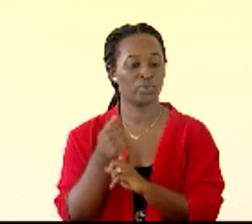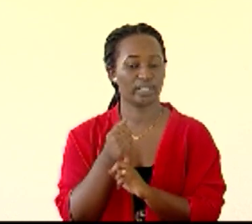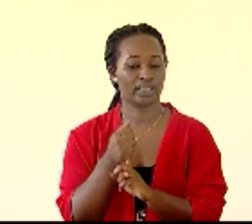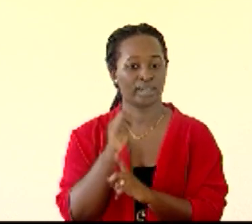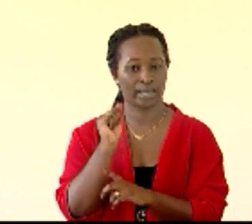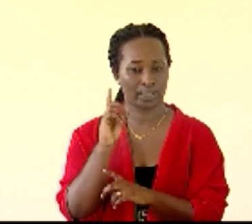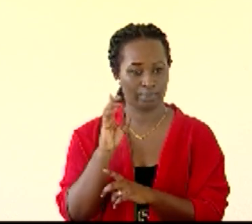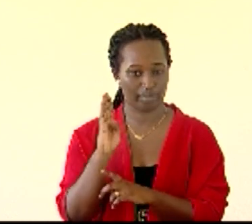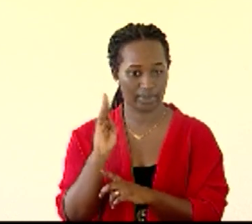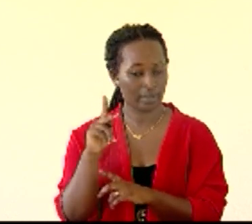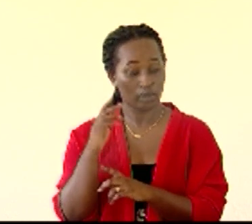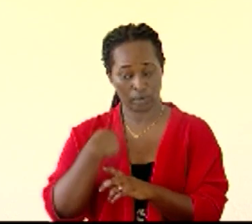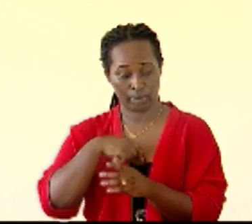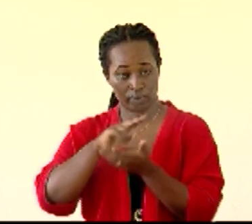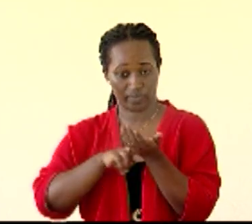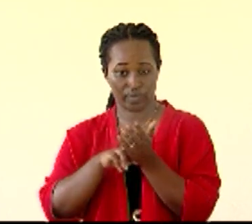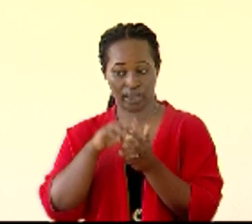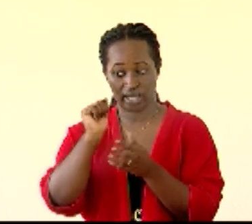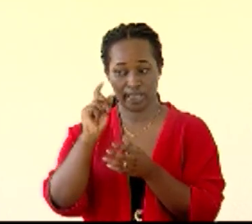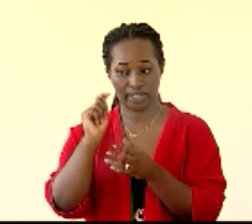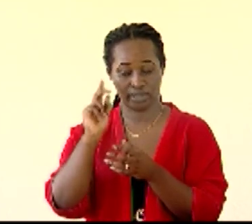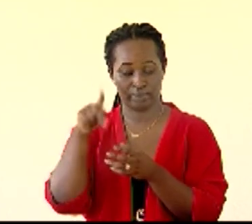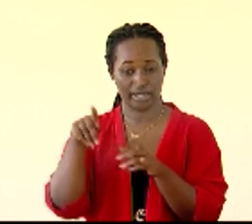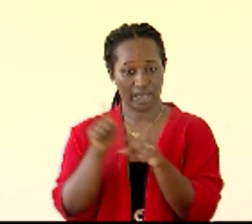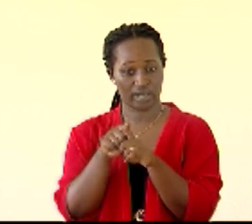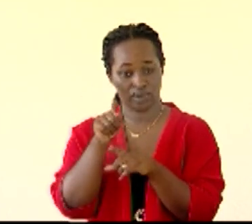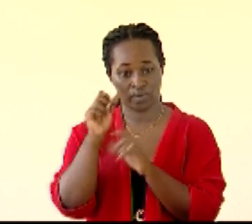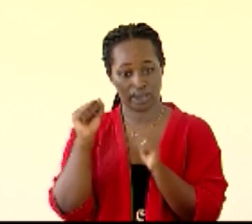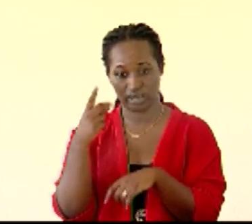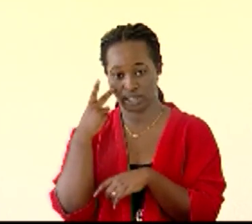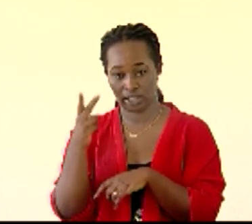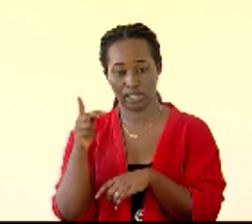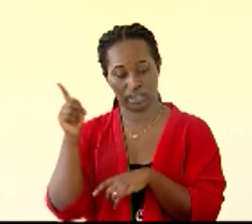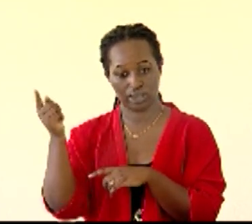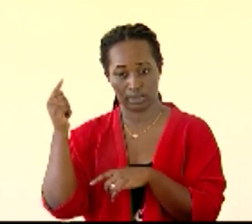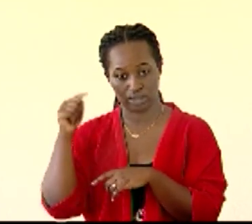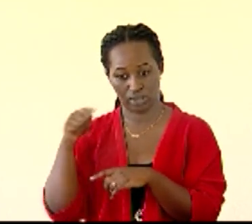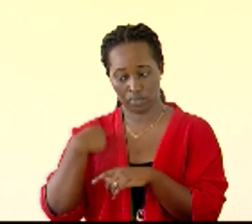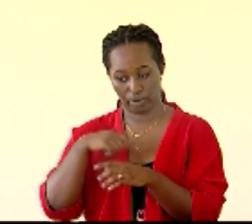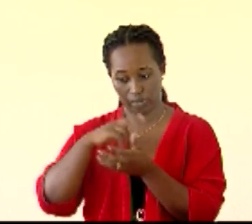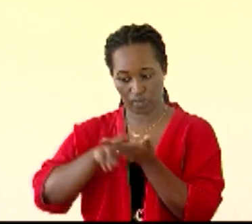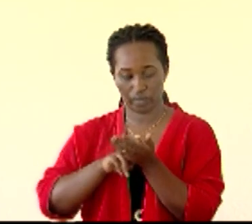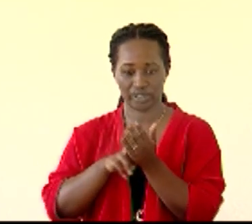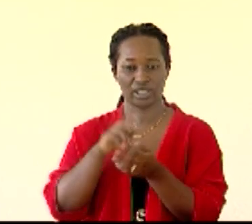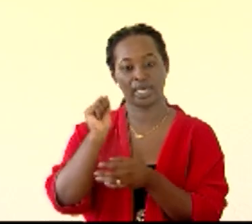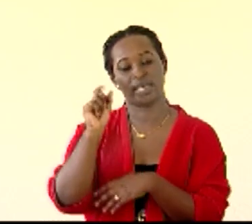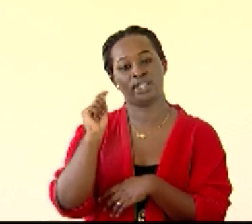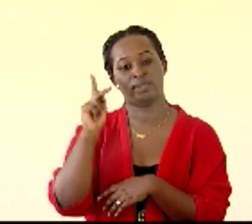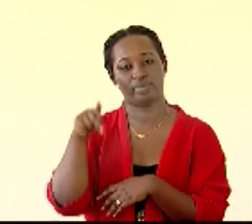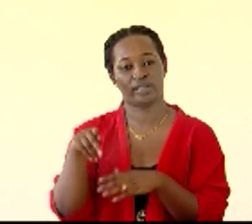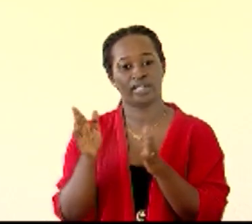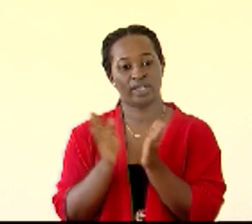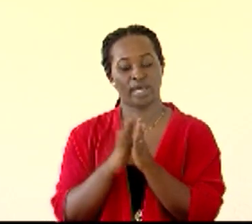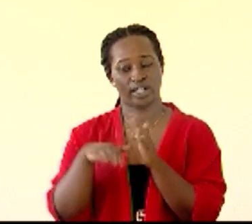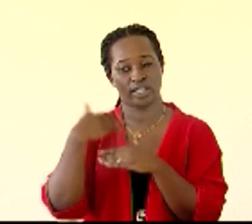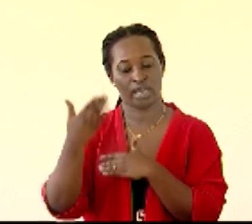going to consume ATP here. As you can check the arrow from here to here means we have consumed ATP and we now